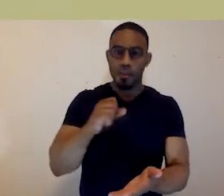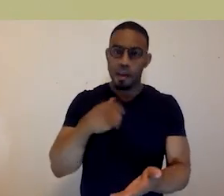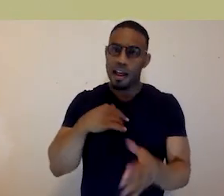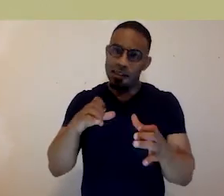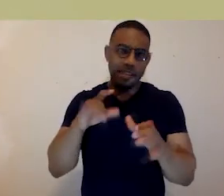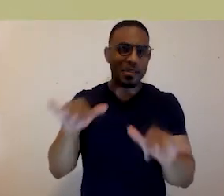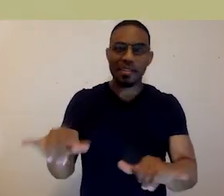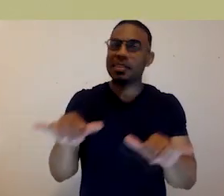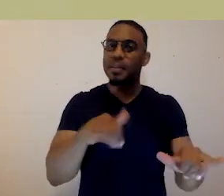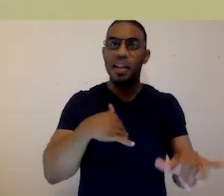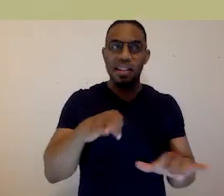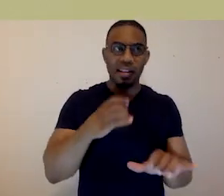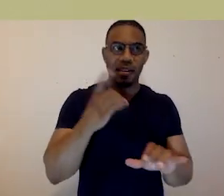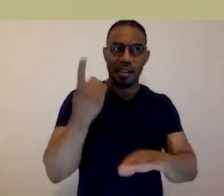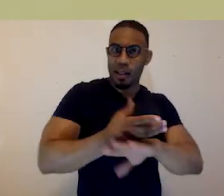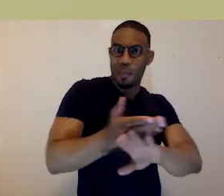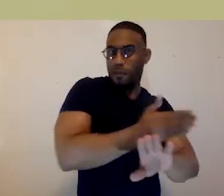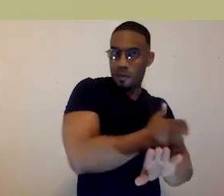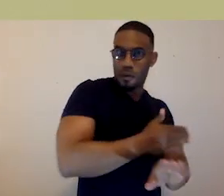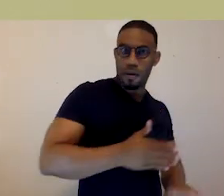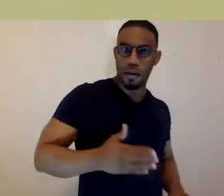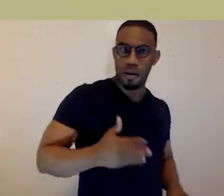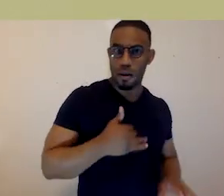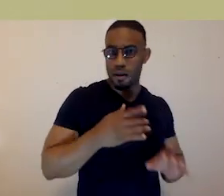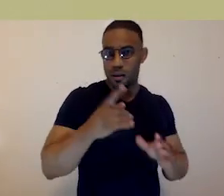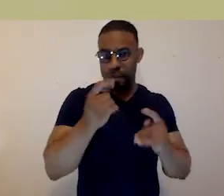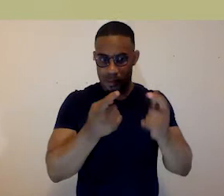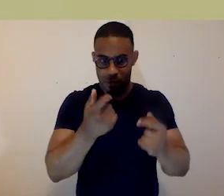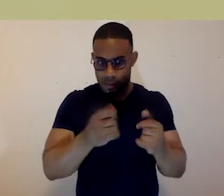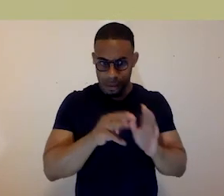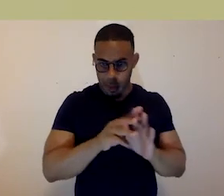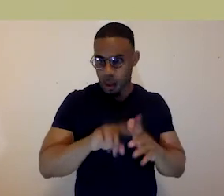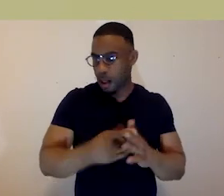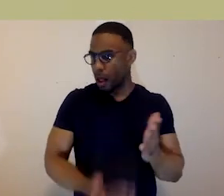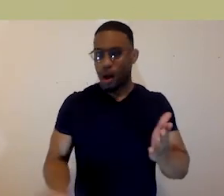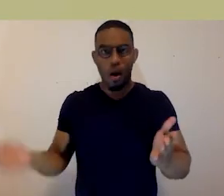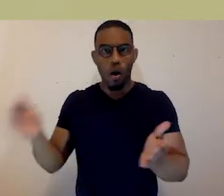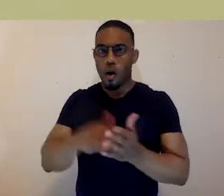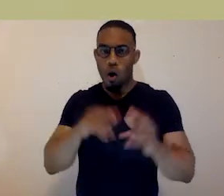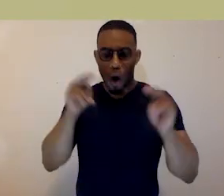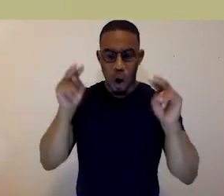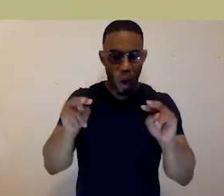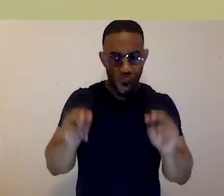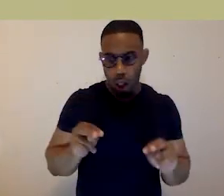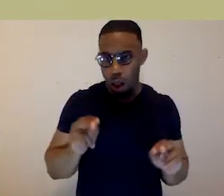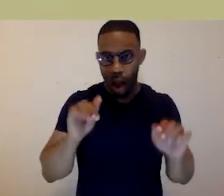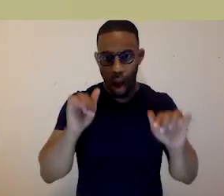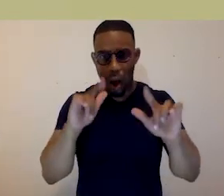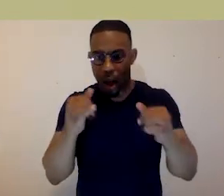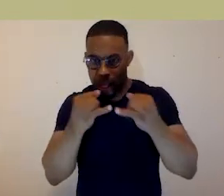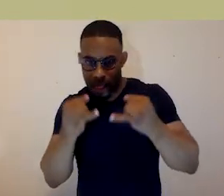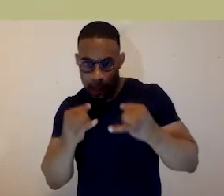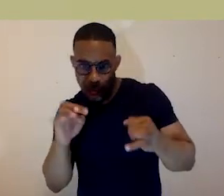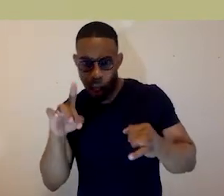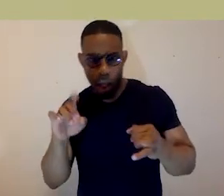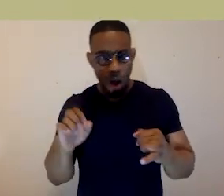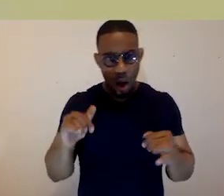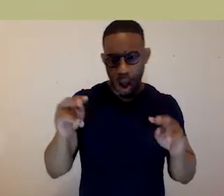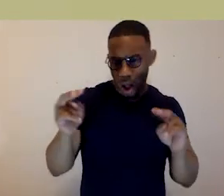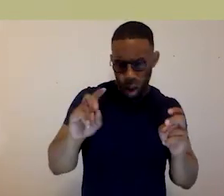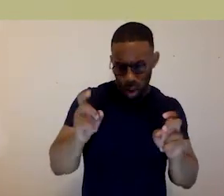did the same thing that I did the day before. I'm deleting the models. I'm starting over. I'm looking at all the lines of code.